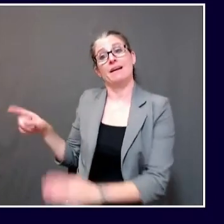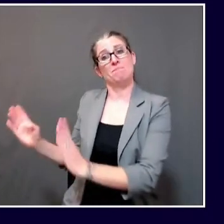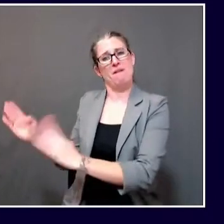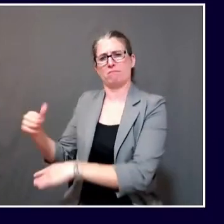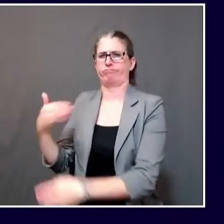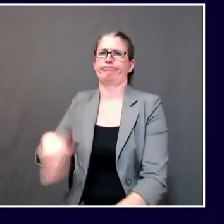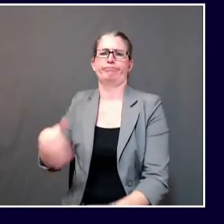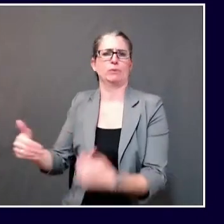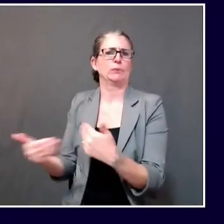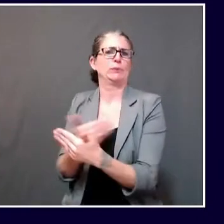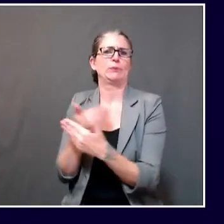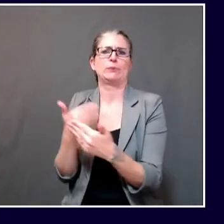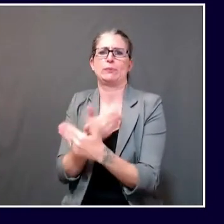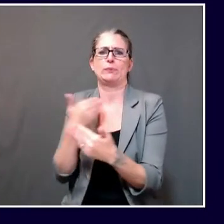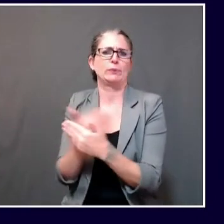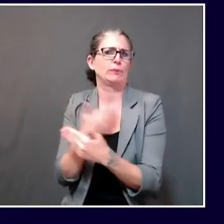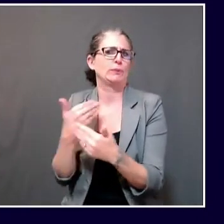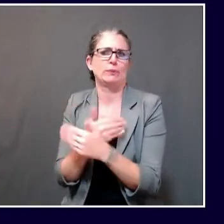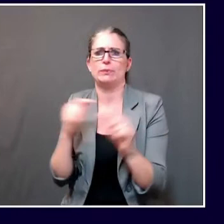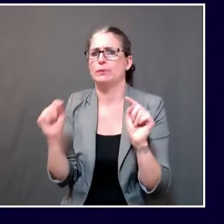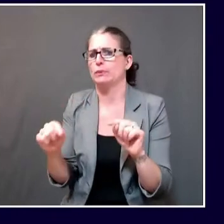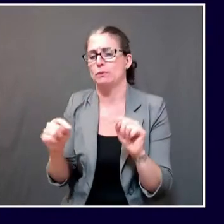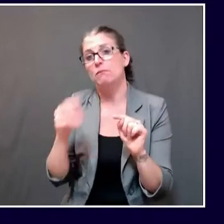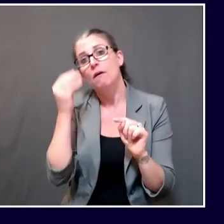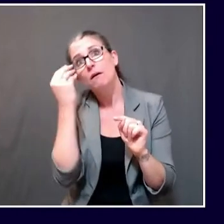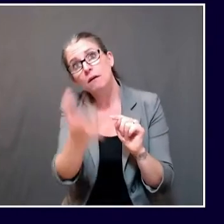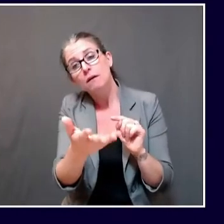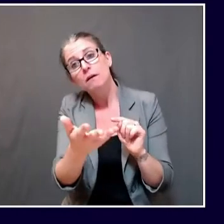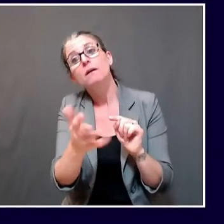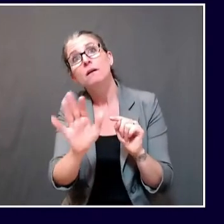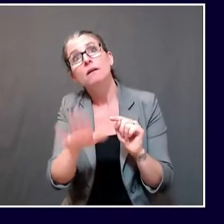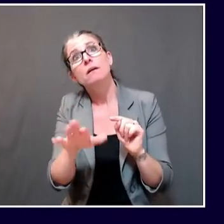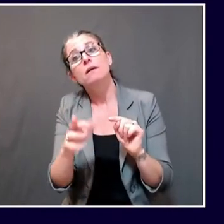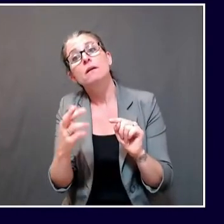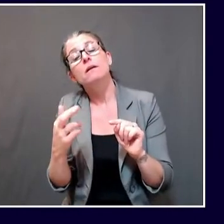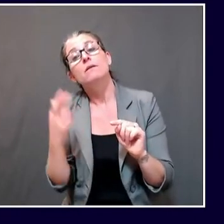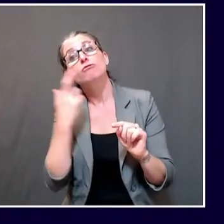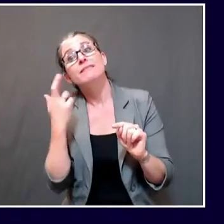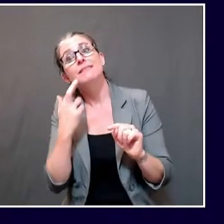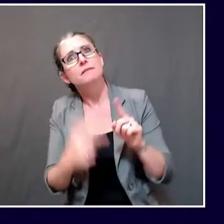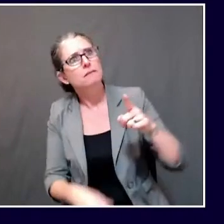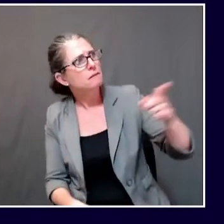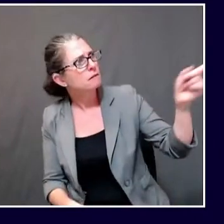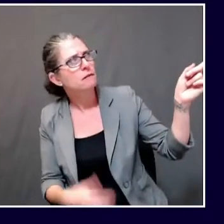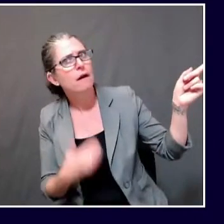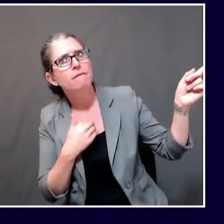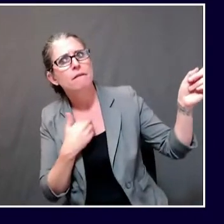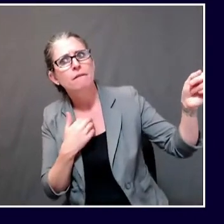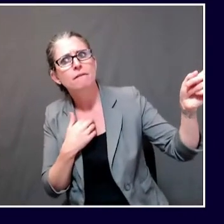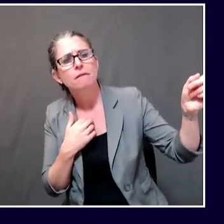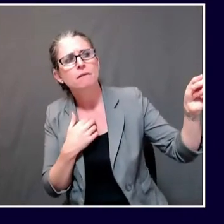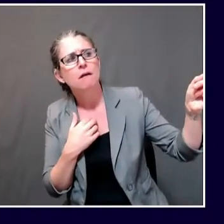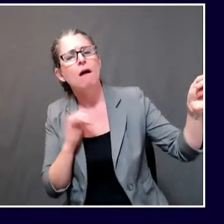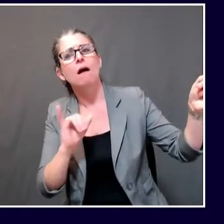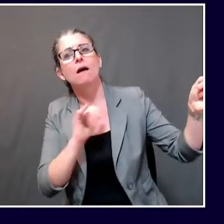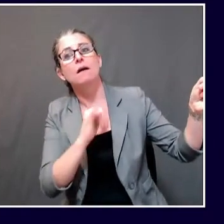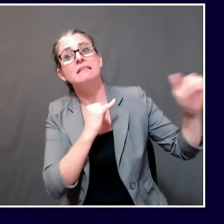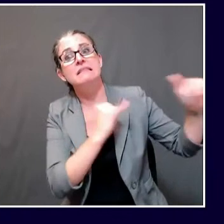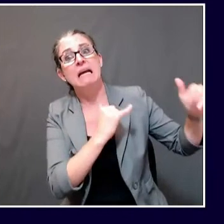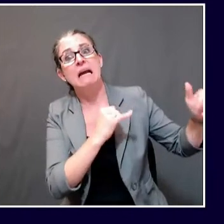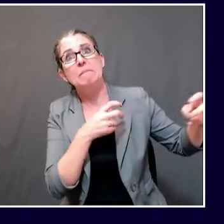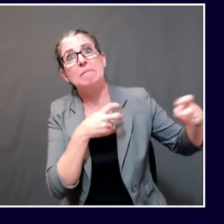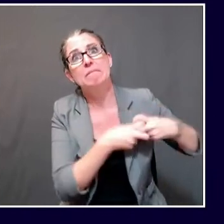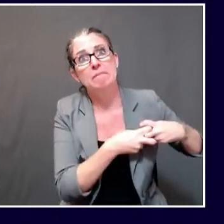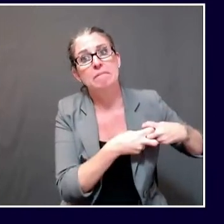in the same sort of bind that we're in and trying to obtain these materials. The governor's office has been instrumental in providing us with logistical